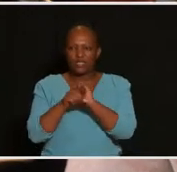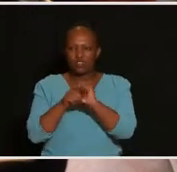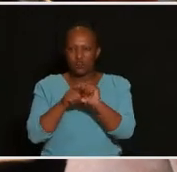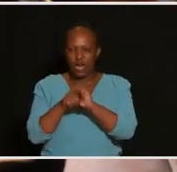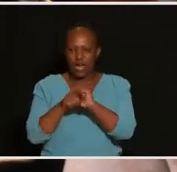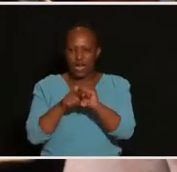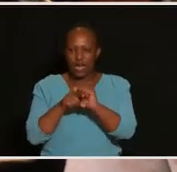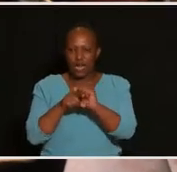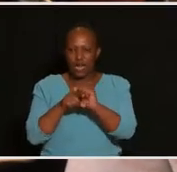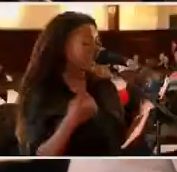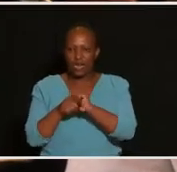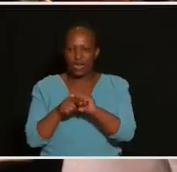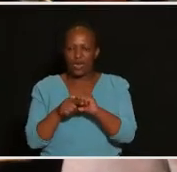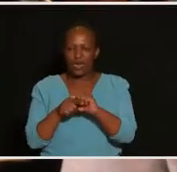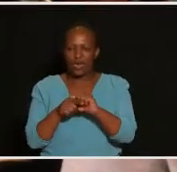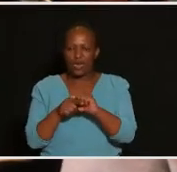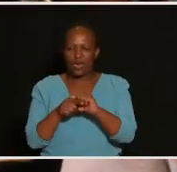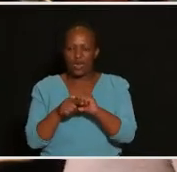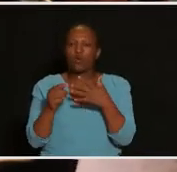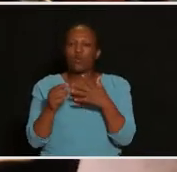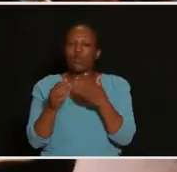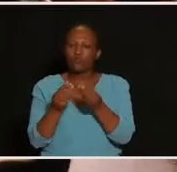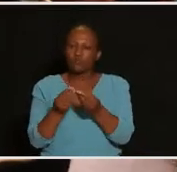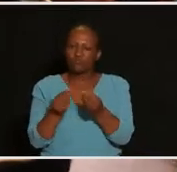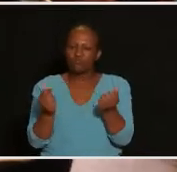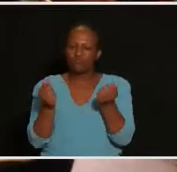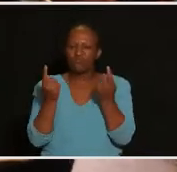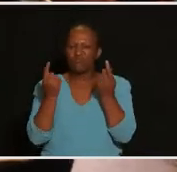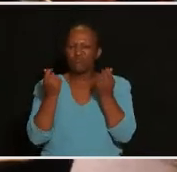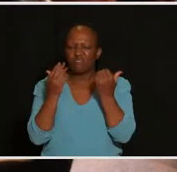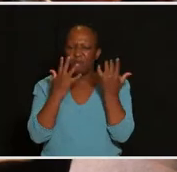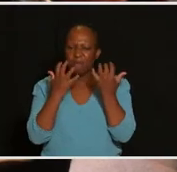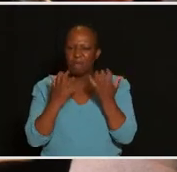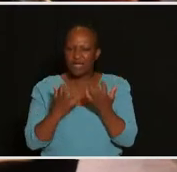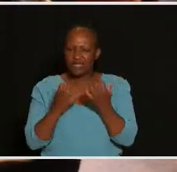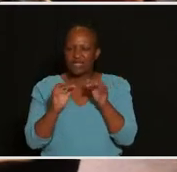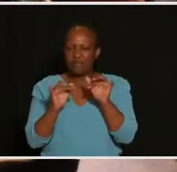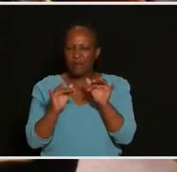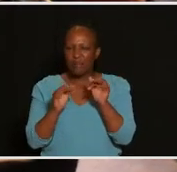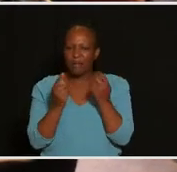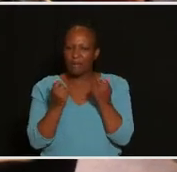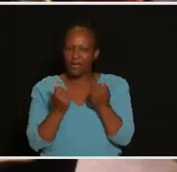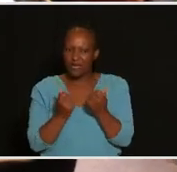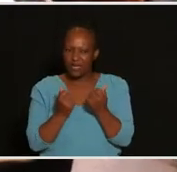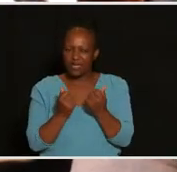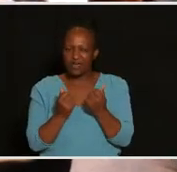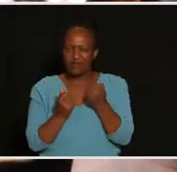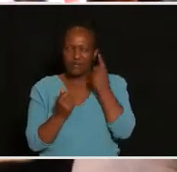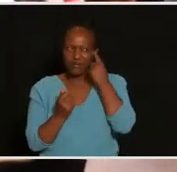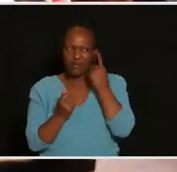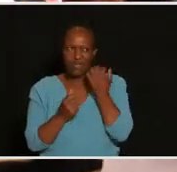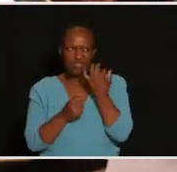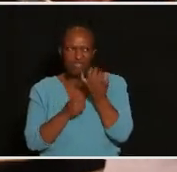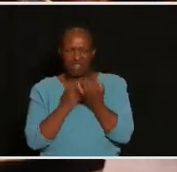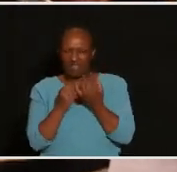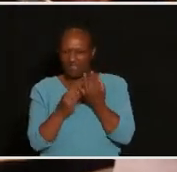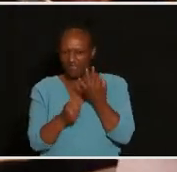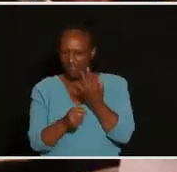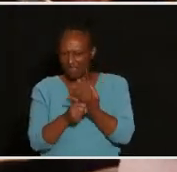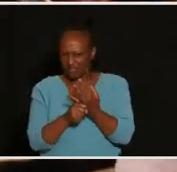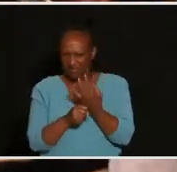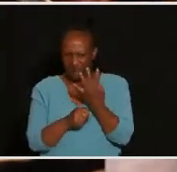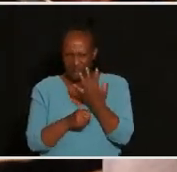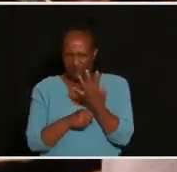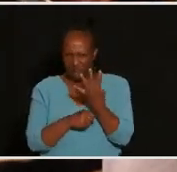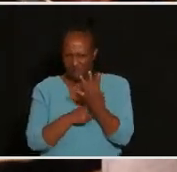as they will be handling public funds so they I think they spent three years or four years in their